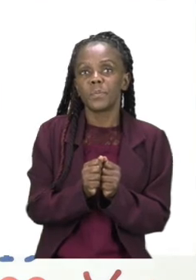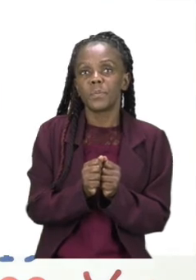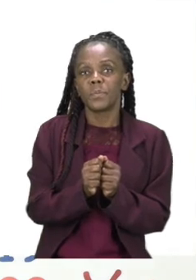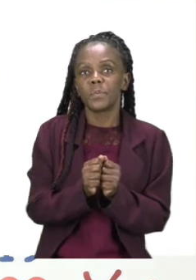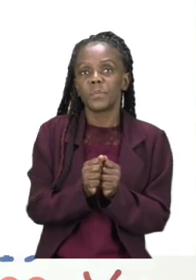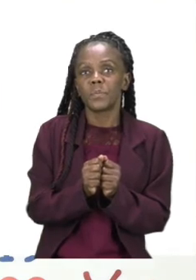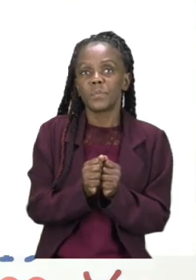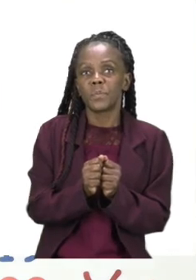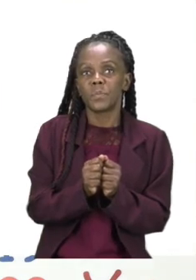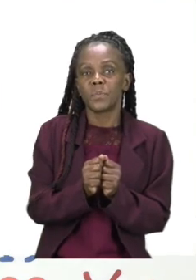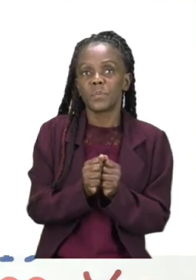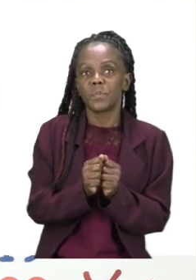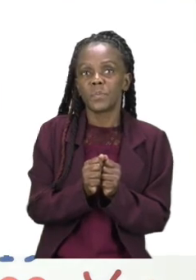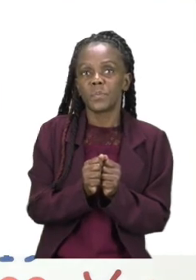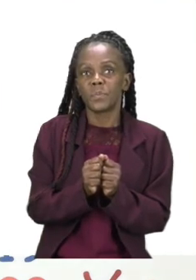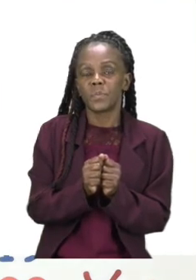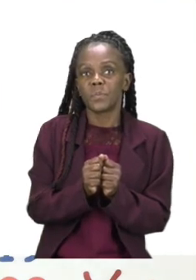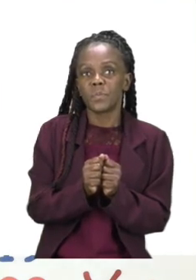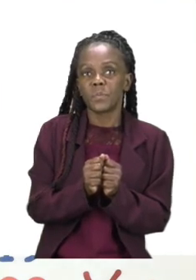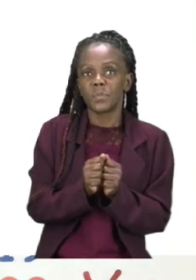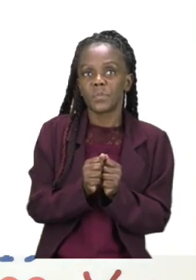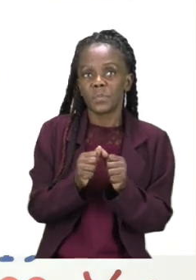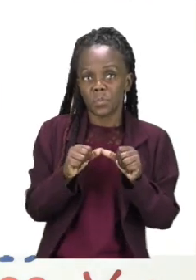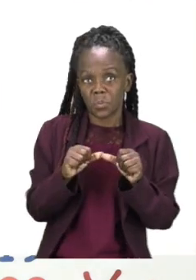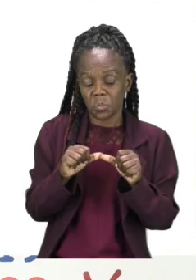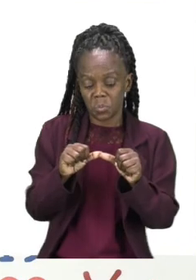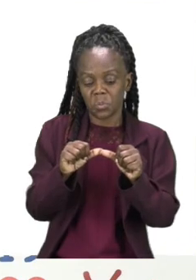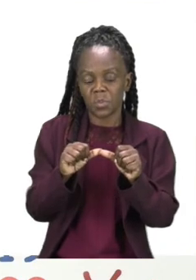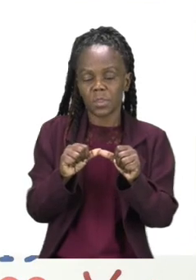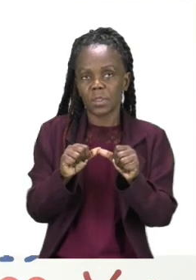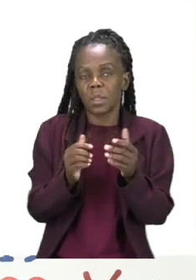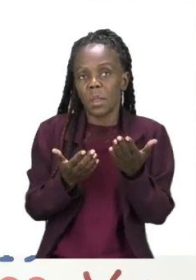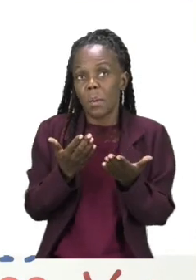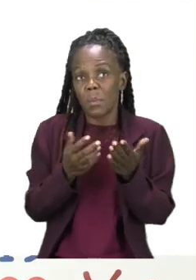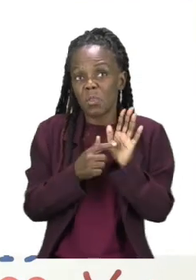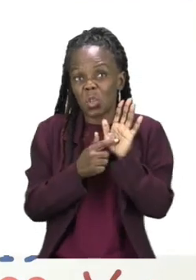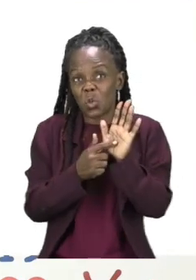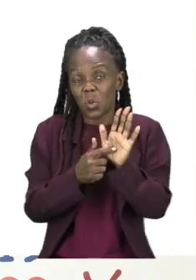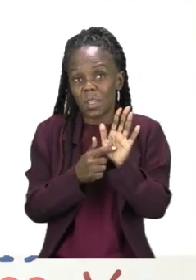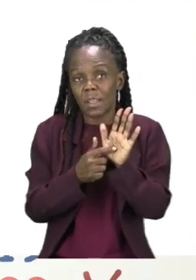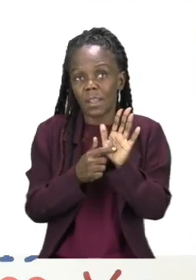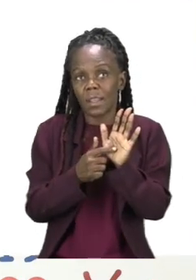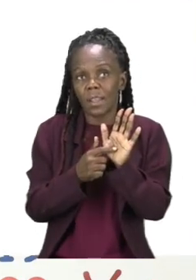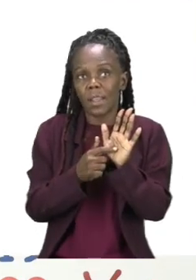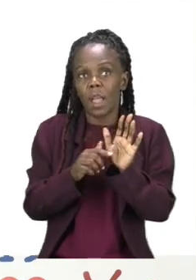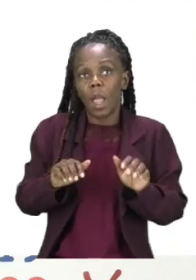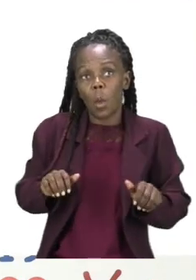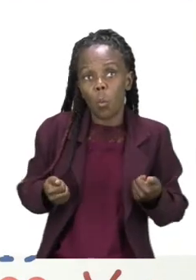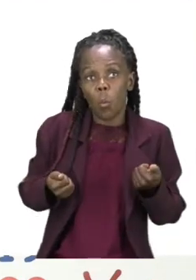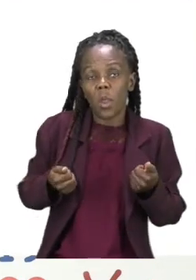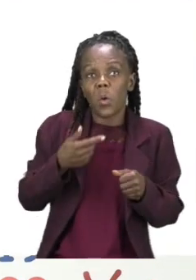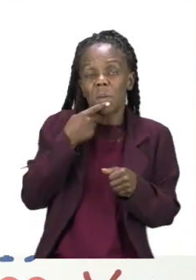Very good. Now let us move on. If the person we are pointing to is a man or a boy,